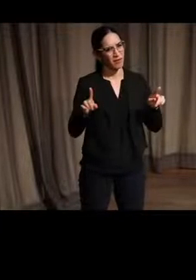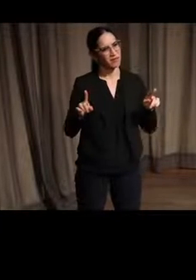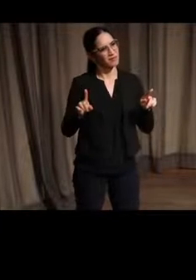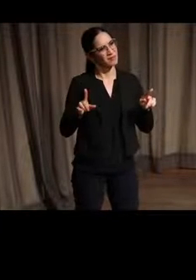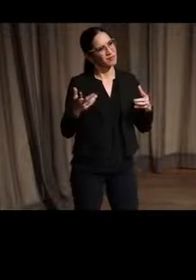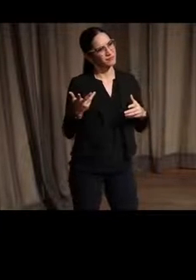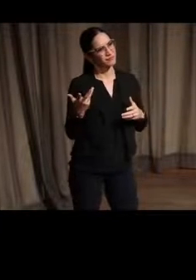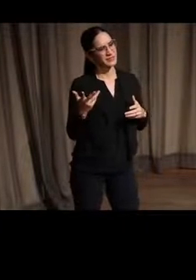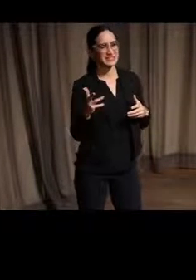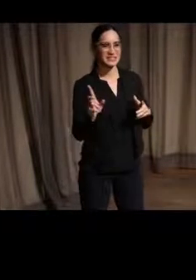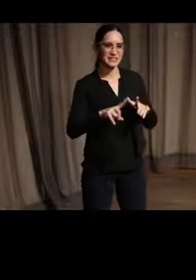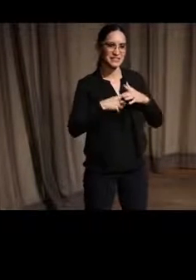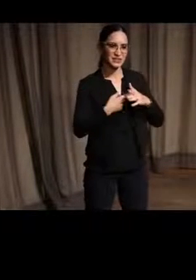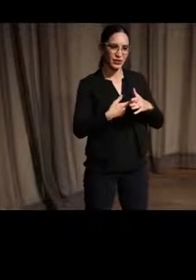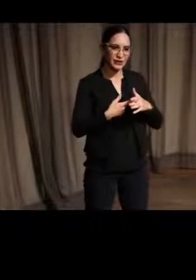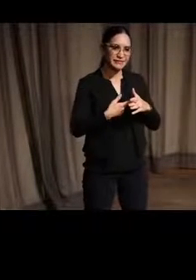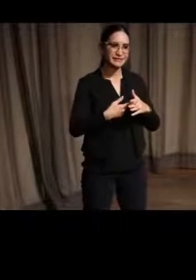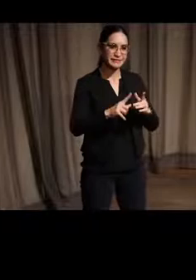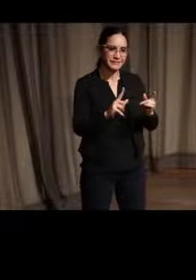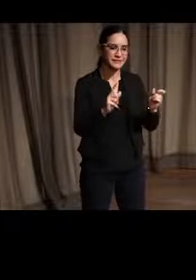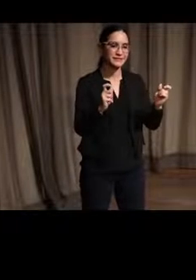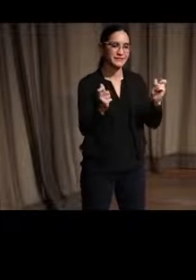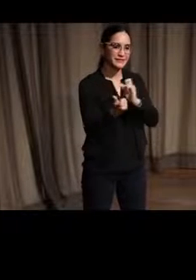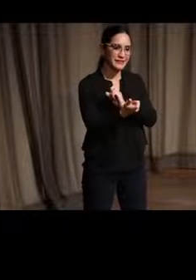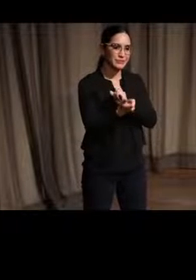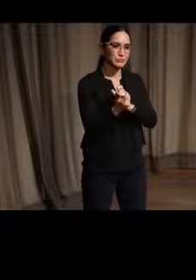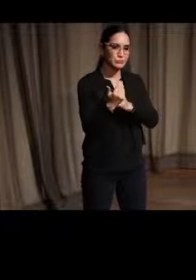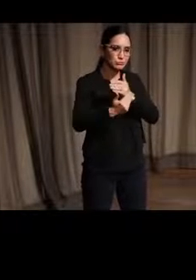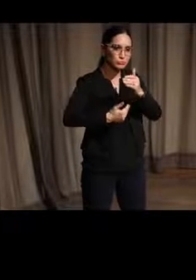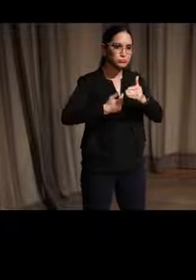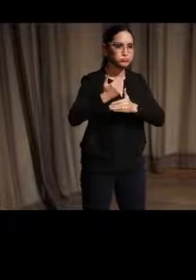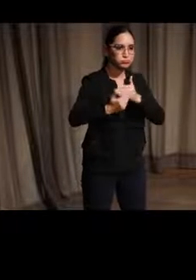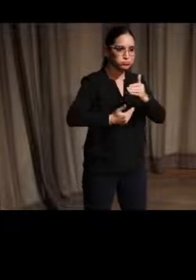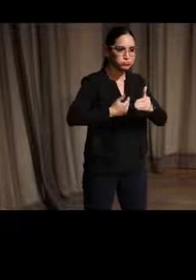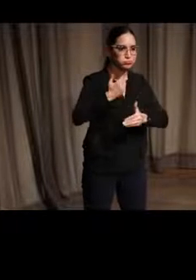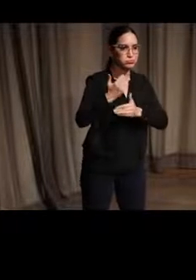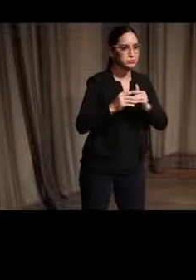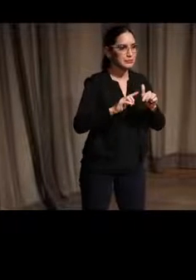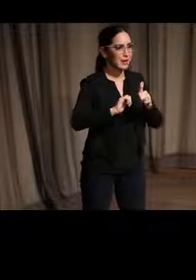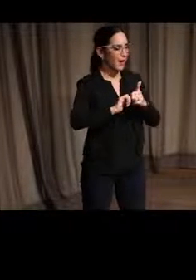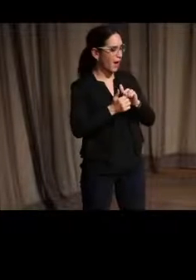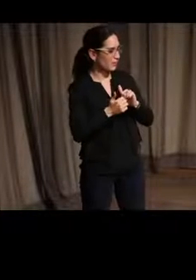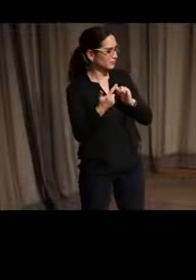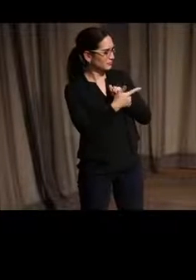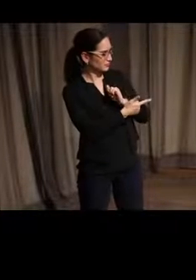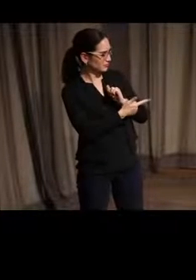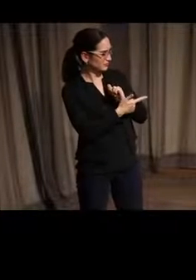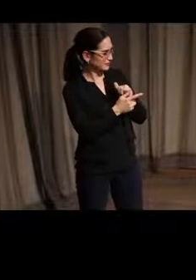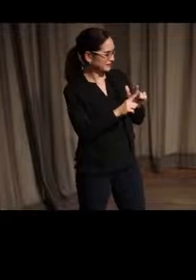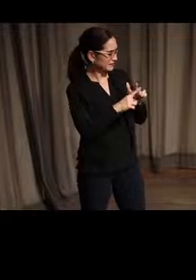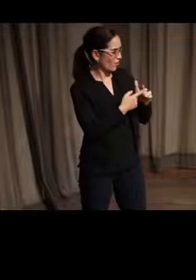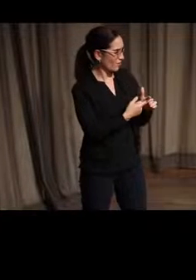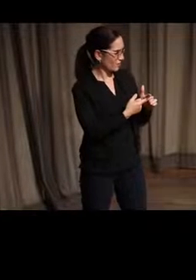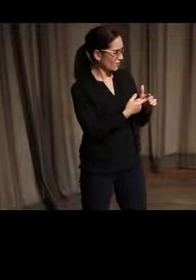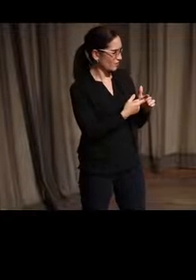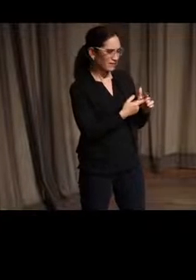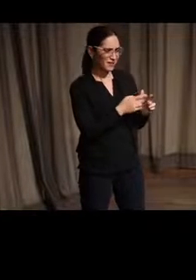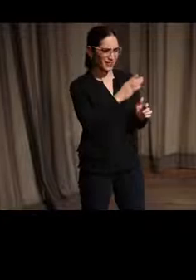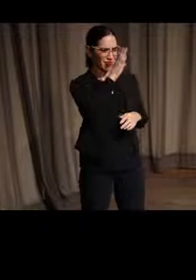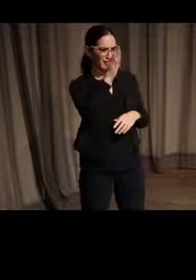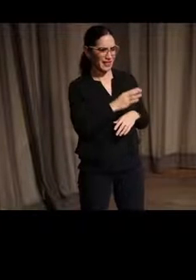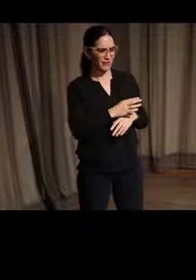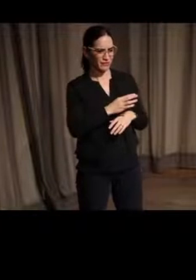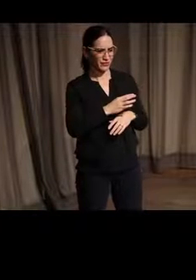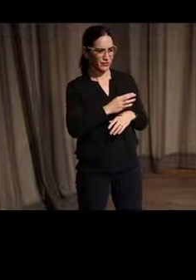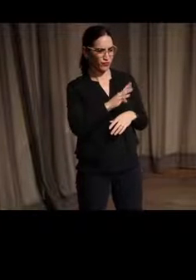this composition for the last year, I was having studio visits and playing the work. And people would say to me, like, they'll never reverse Roe. And I was